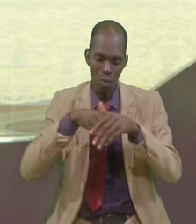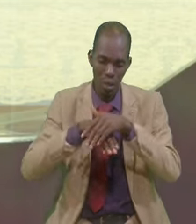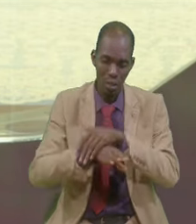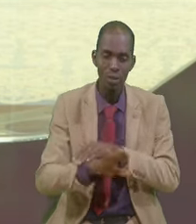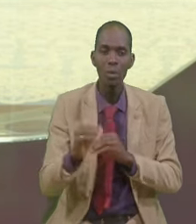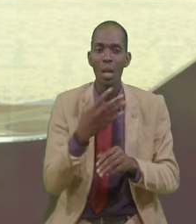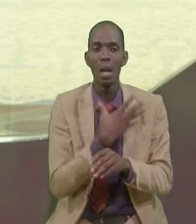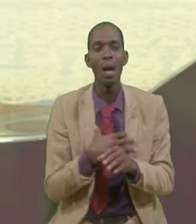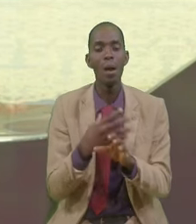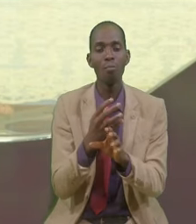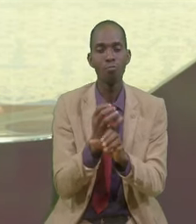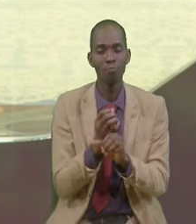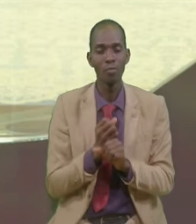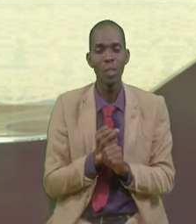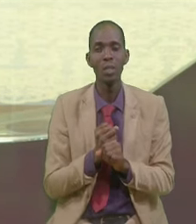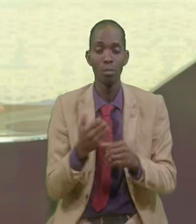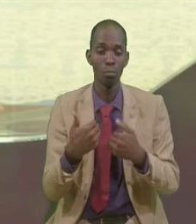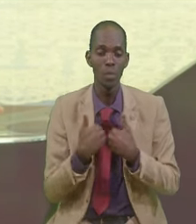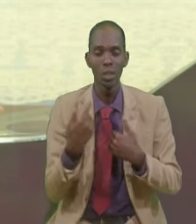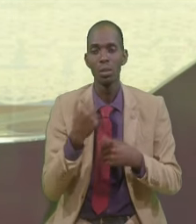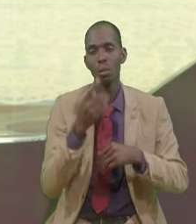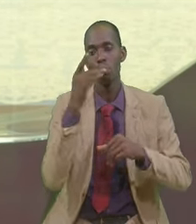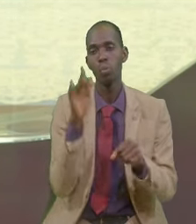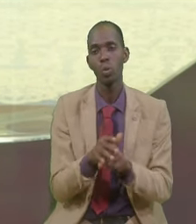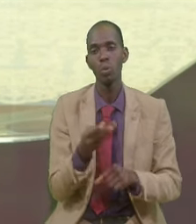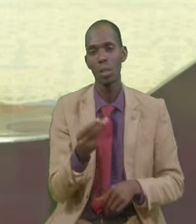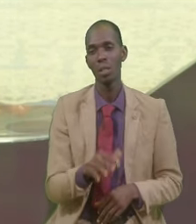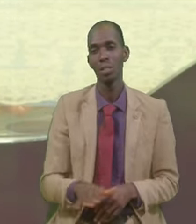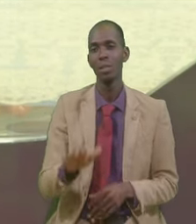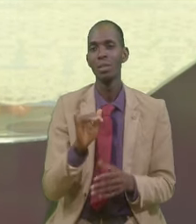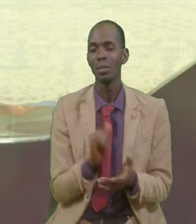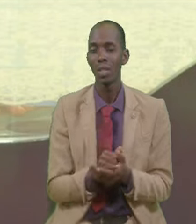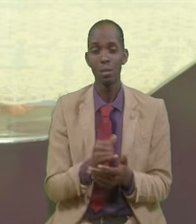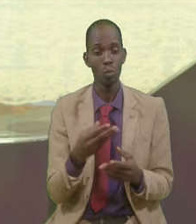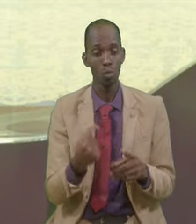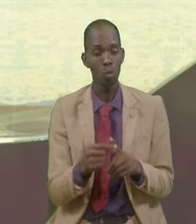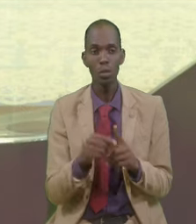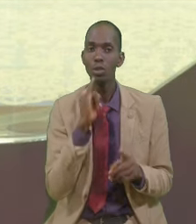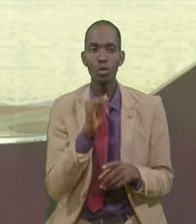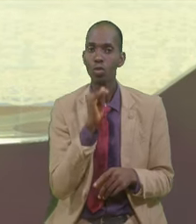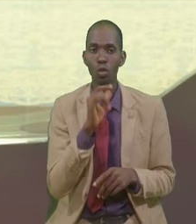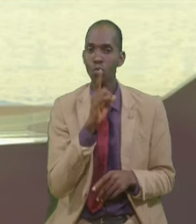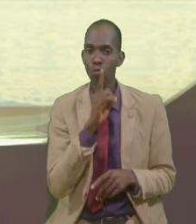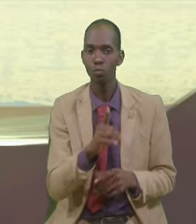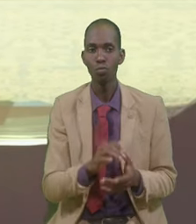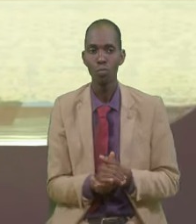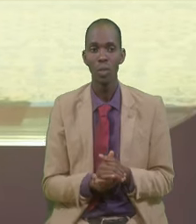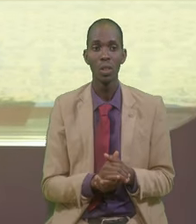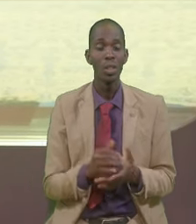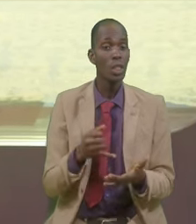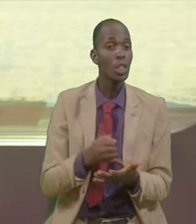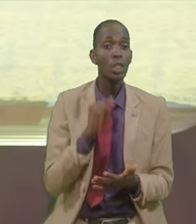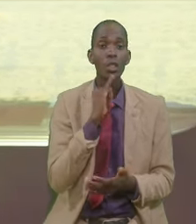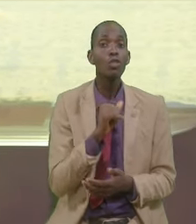and possessing the promised land. That statement is not true. It's not correct. It's not the